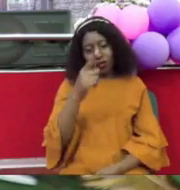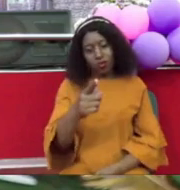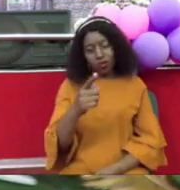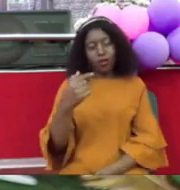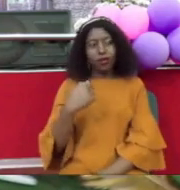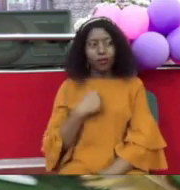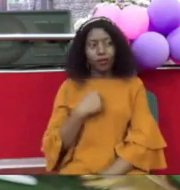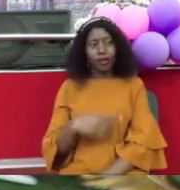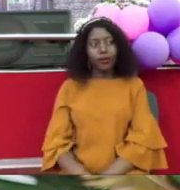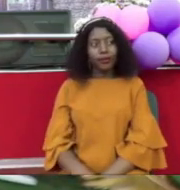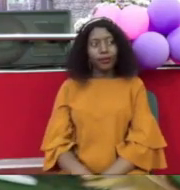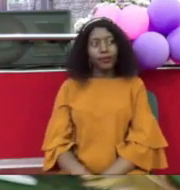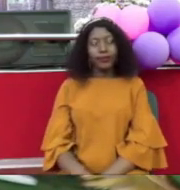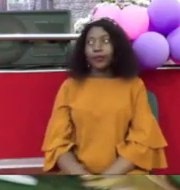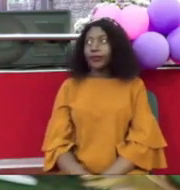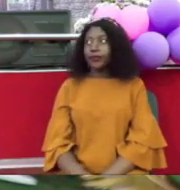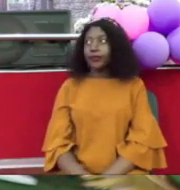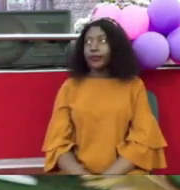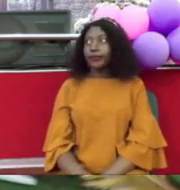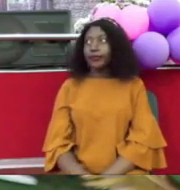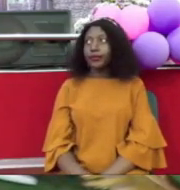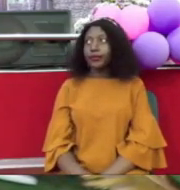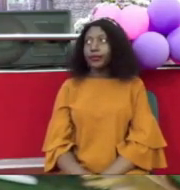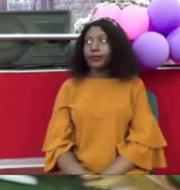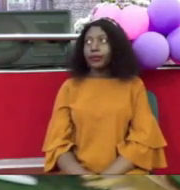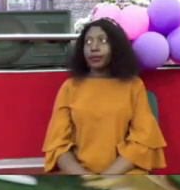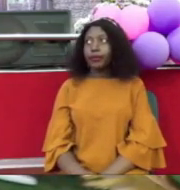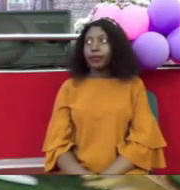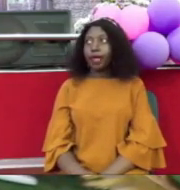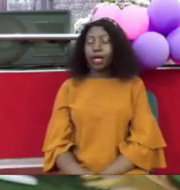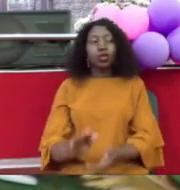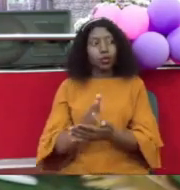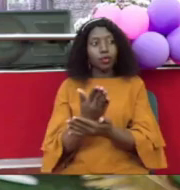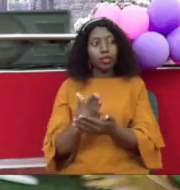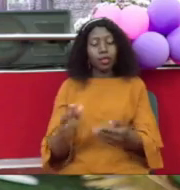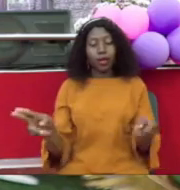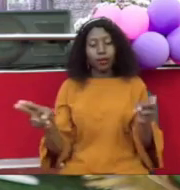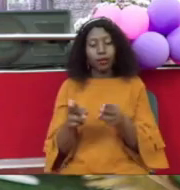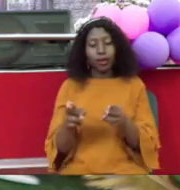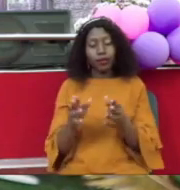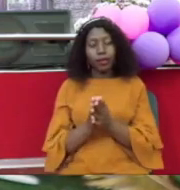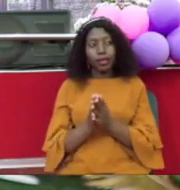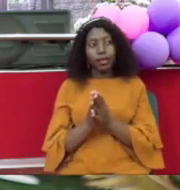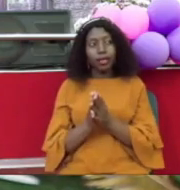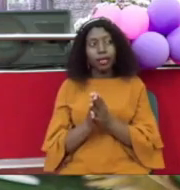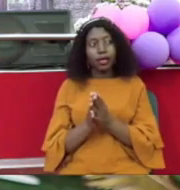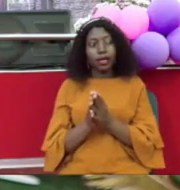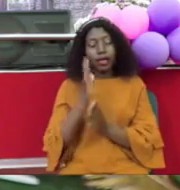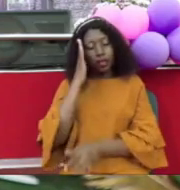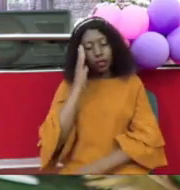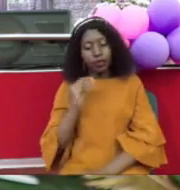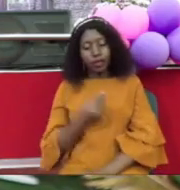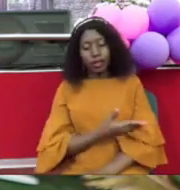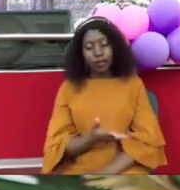kwa sababu yako na yangu. And so we are just going to share briefly and to just experience God's